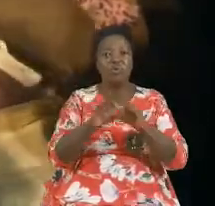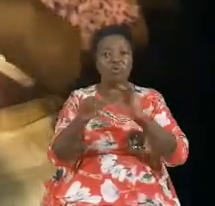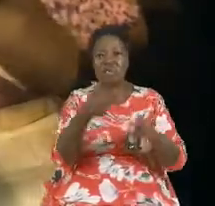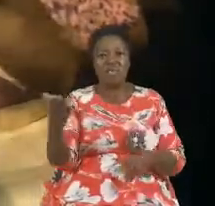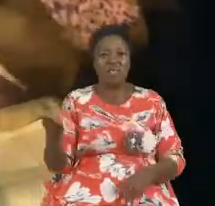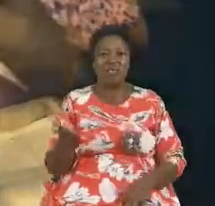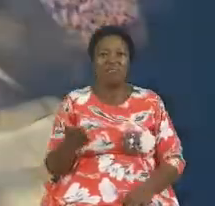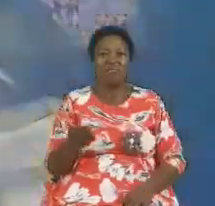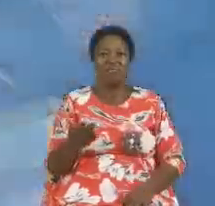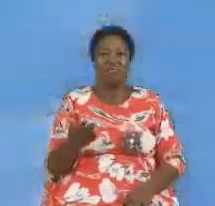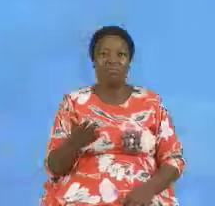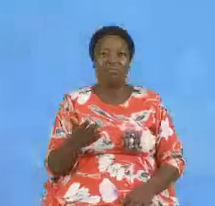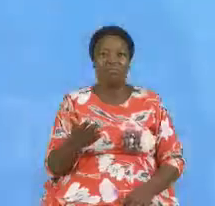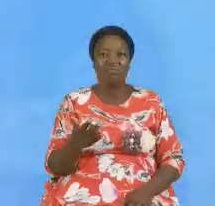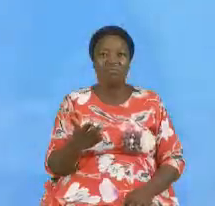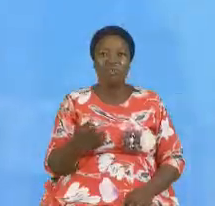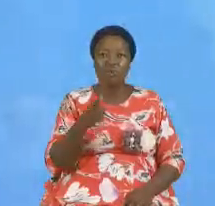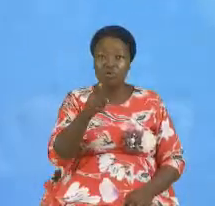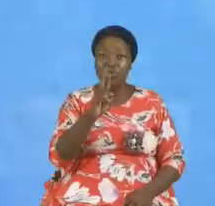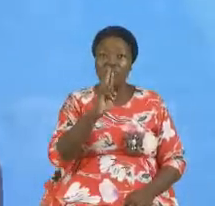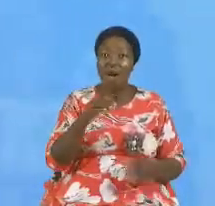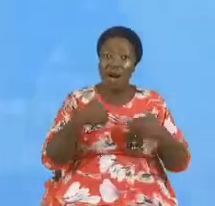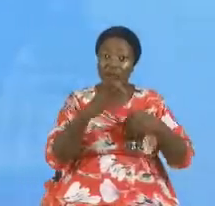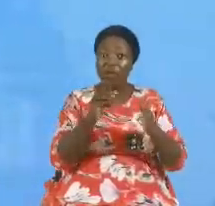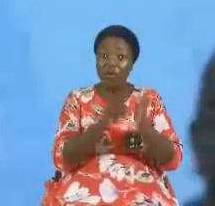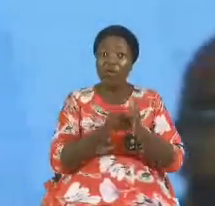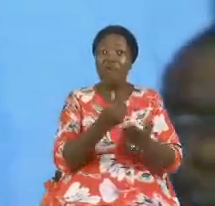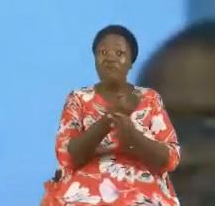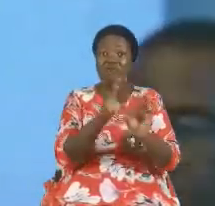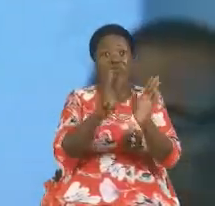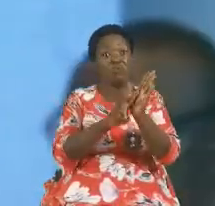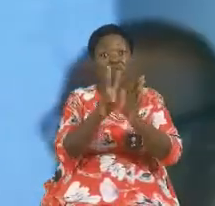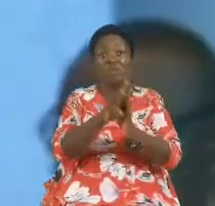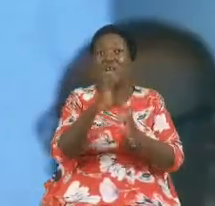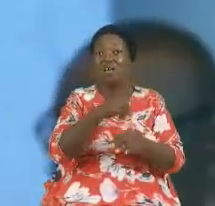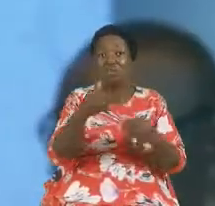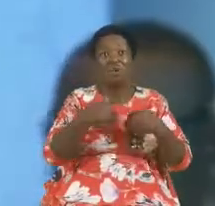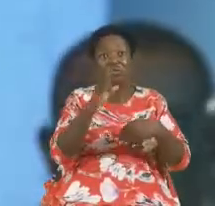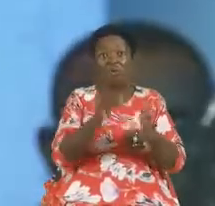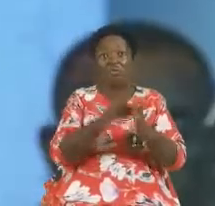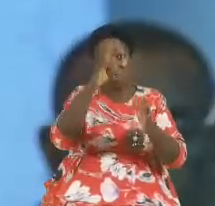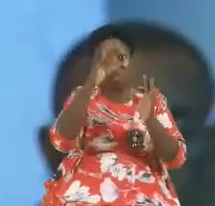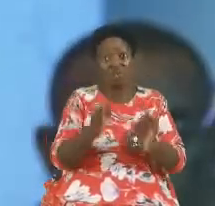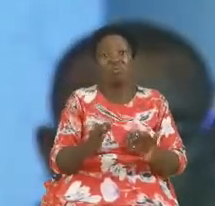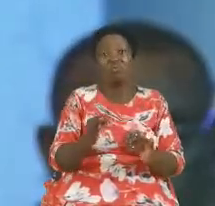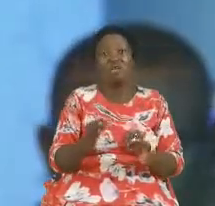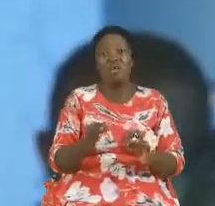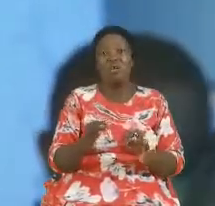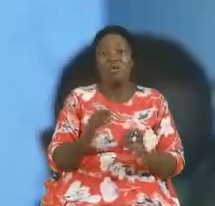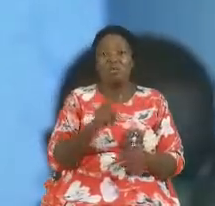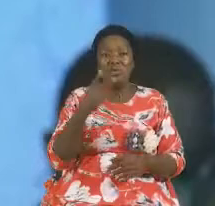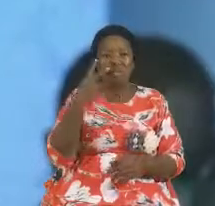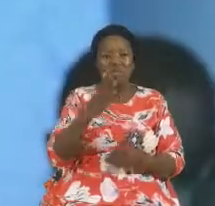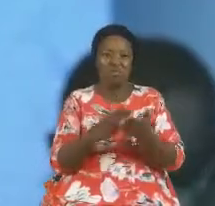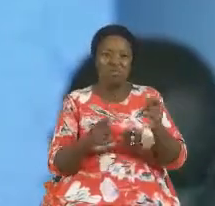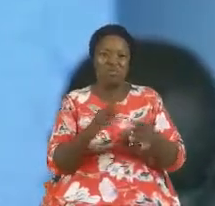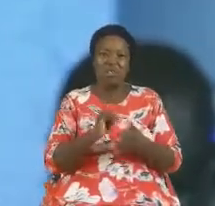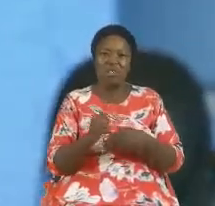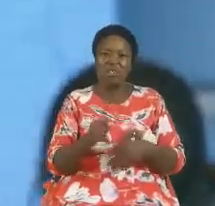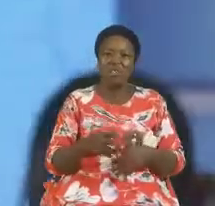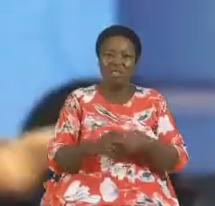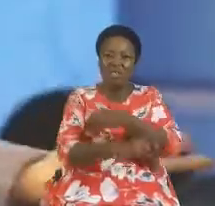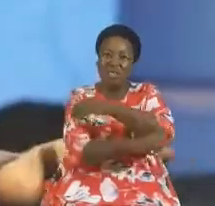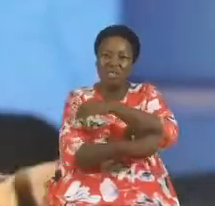The devil cannot force you to do anything. You have your free will. You have your